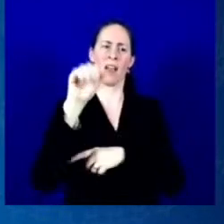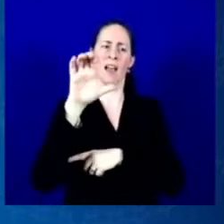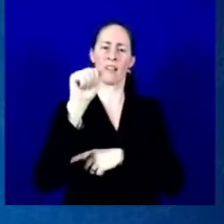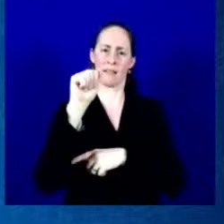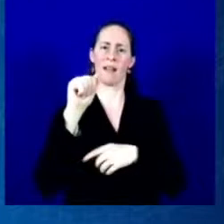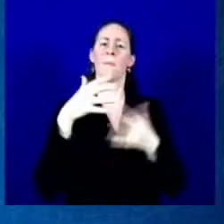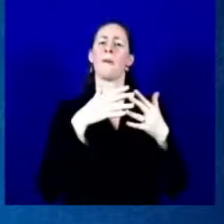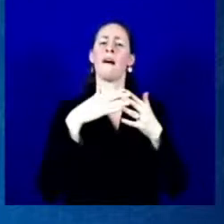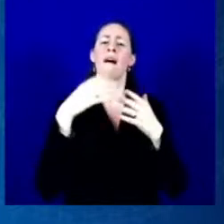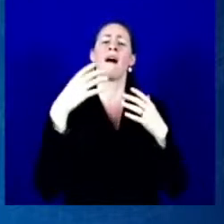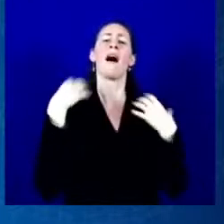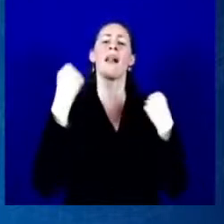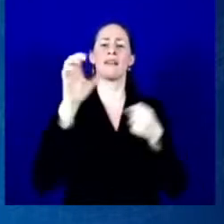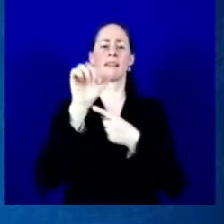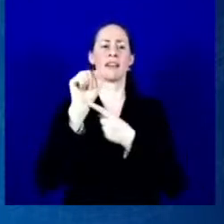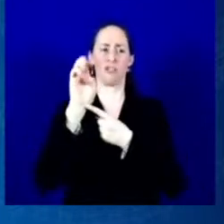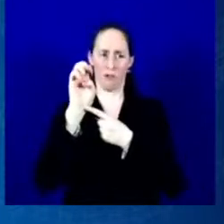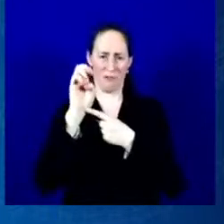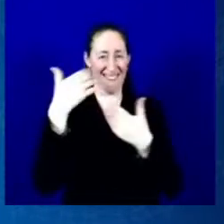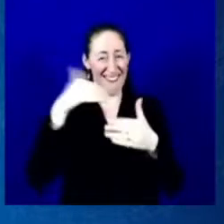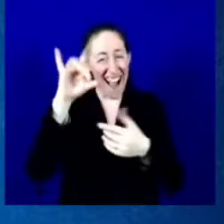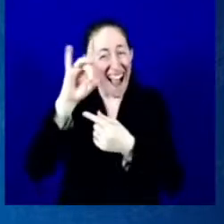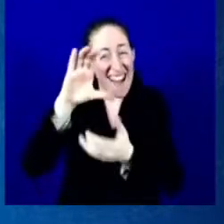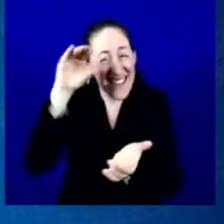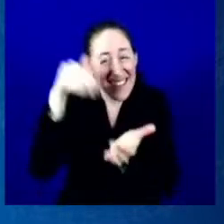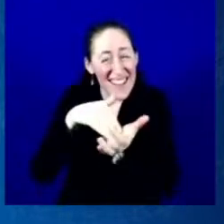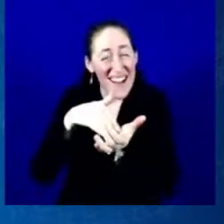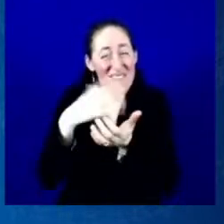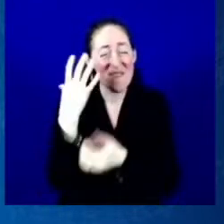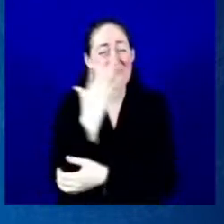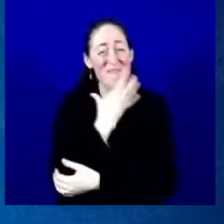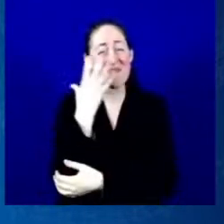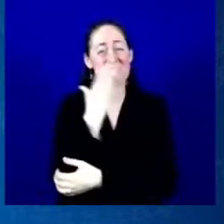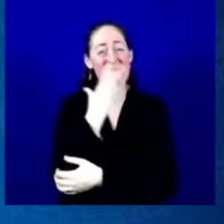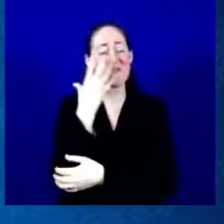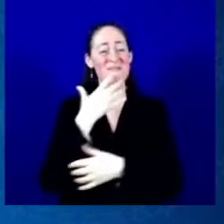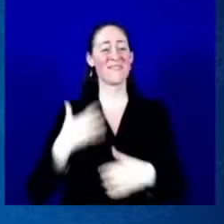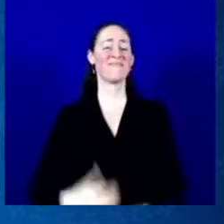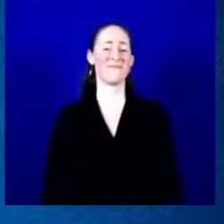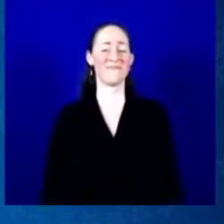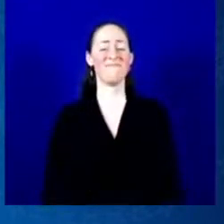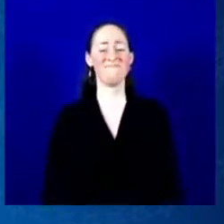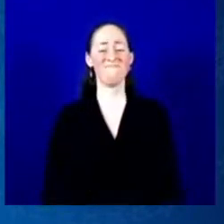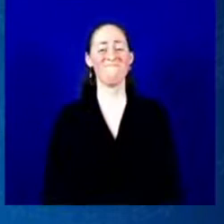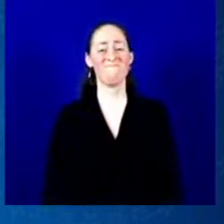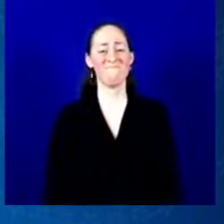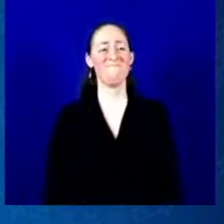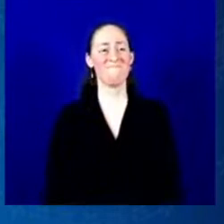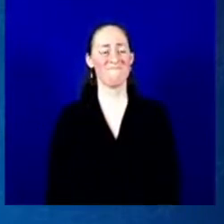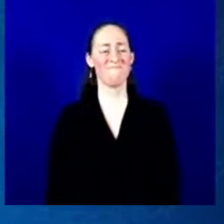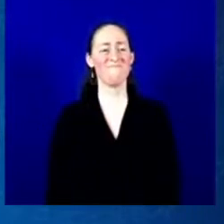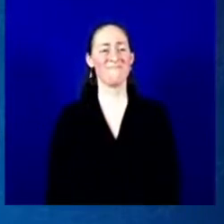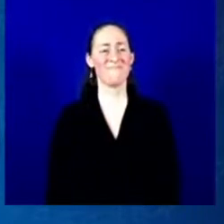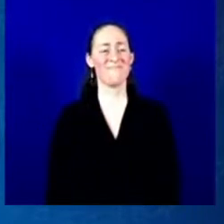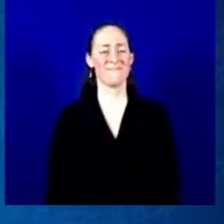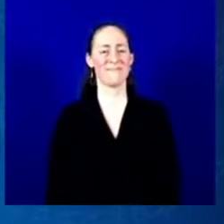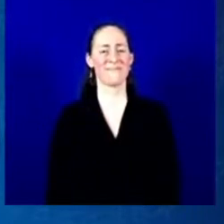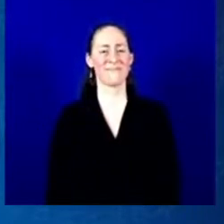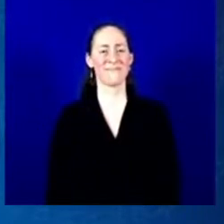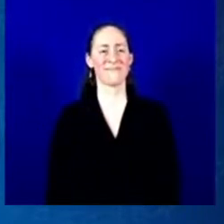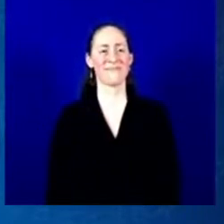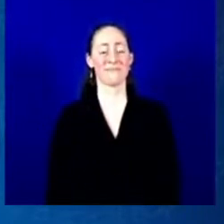period. We're making one of the largest one-time ever investments, ever, in improving health care